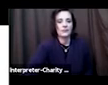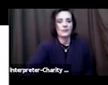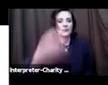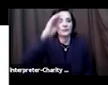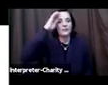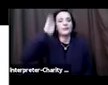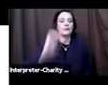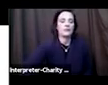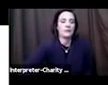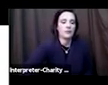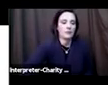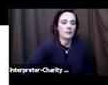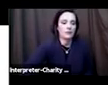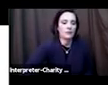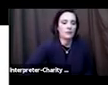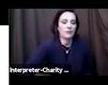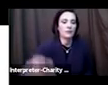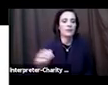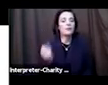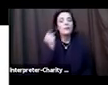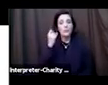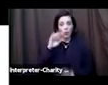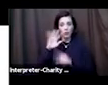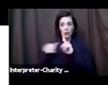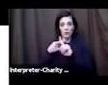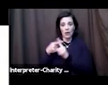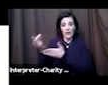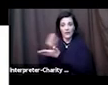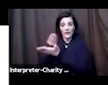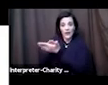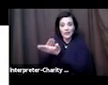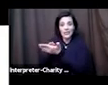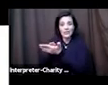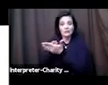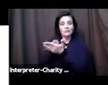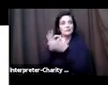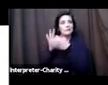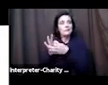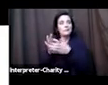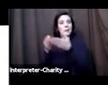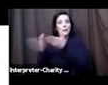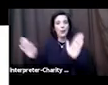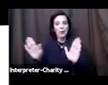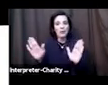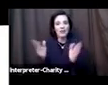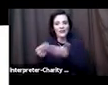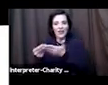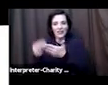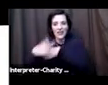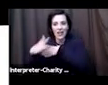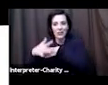So we think about funding as public and private. Public funding sources